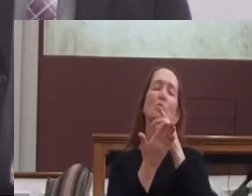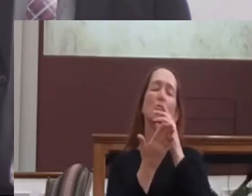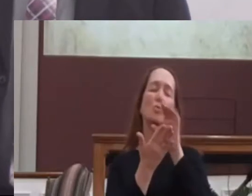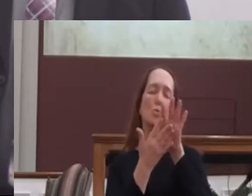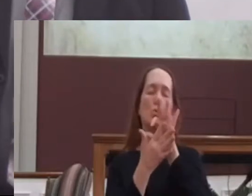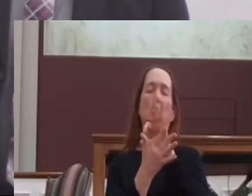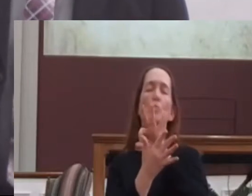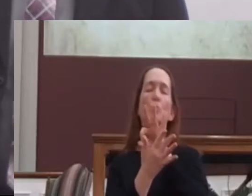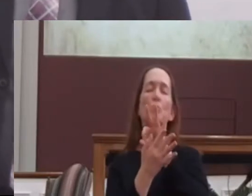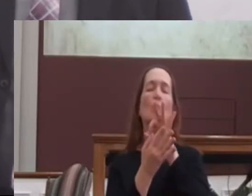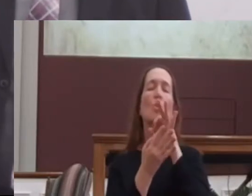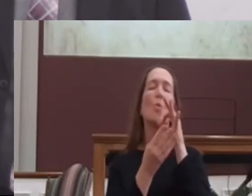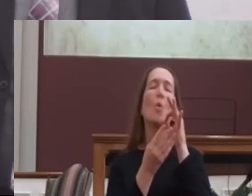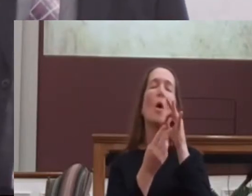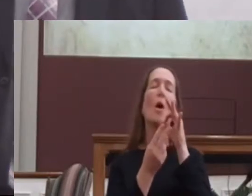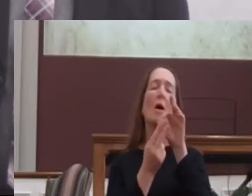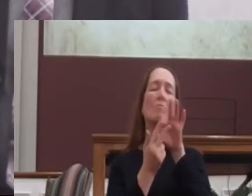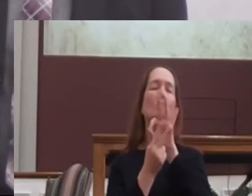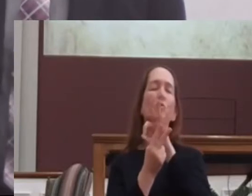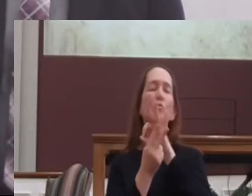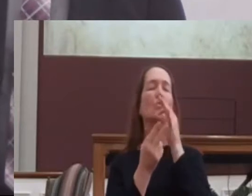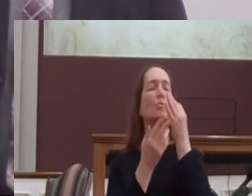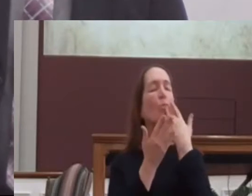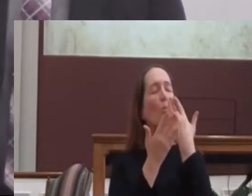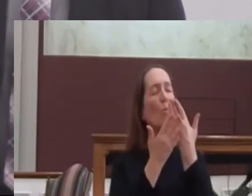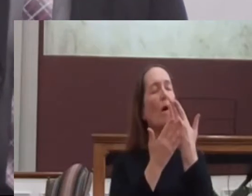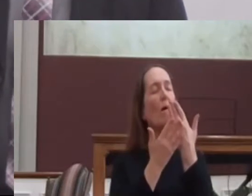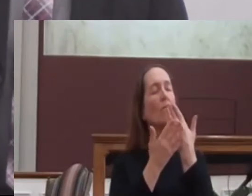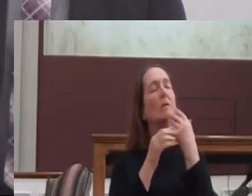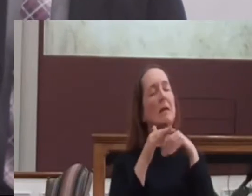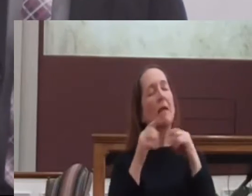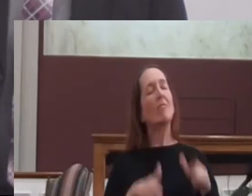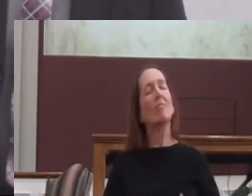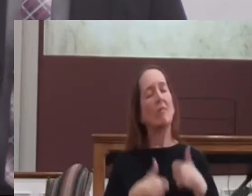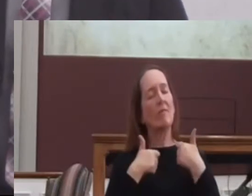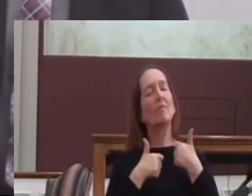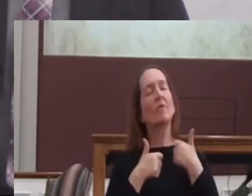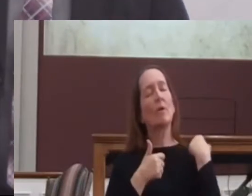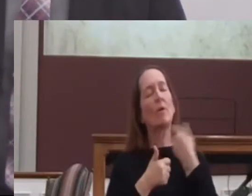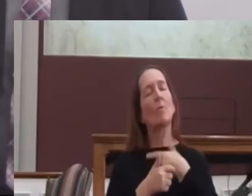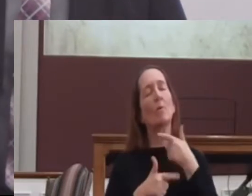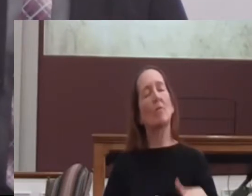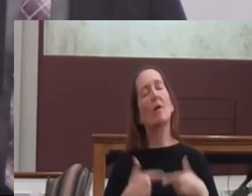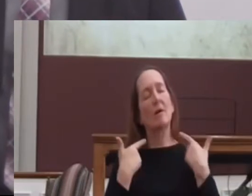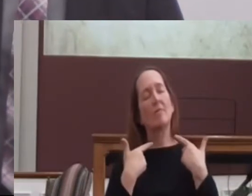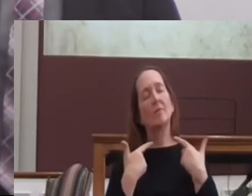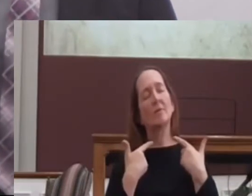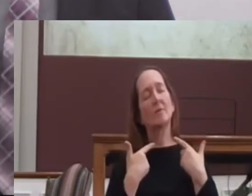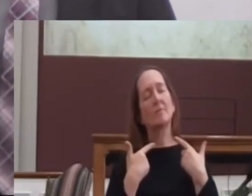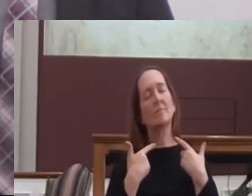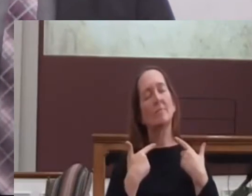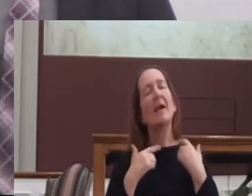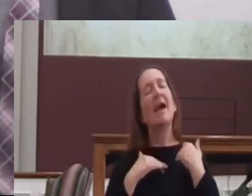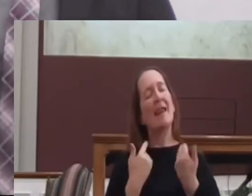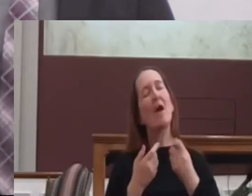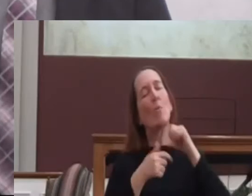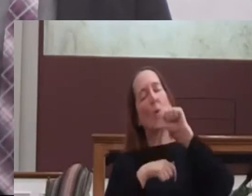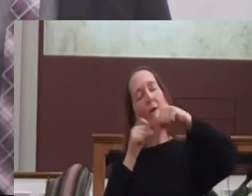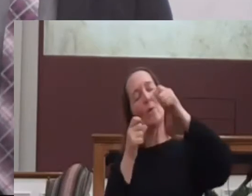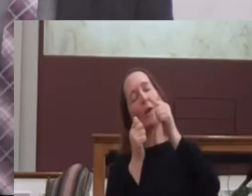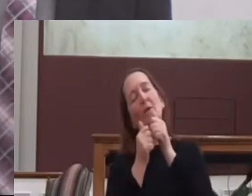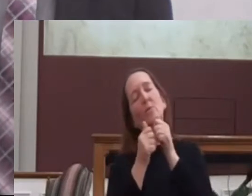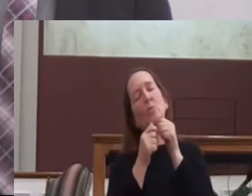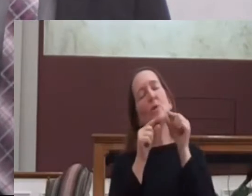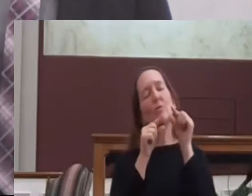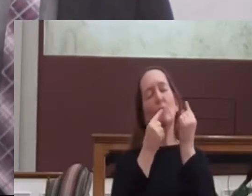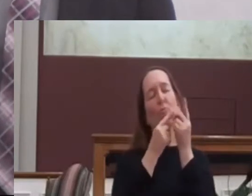well. Help us choose well in how we live our lives and in how